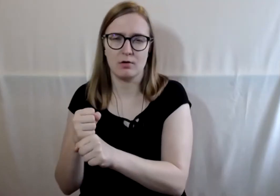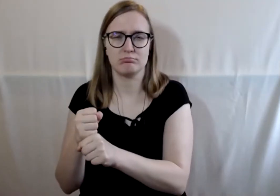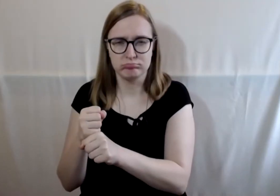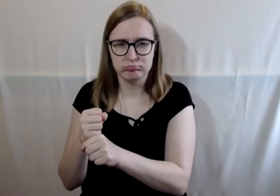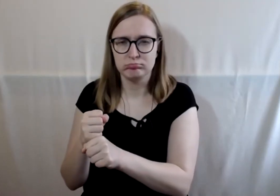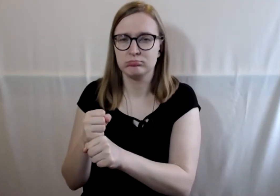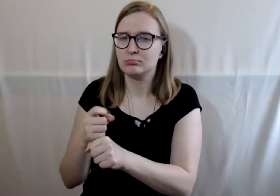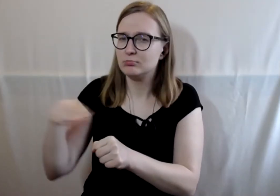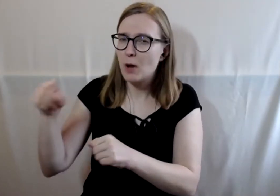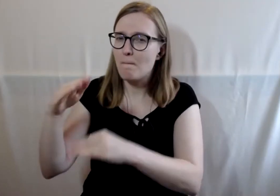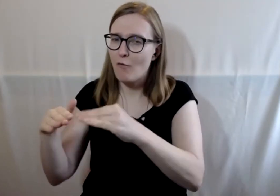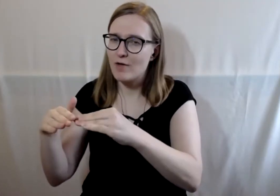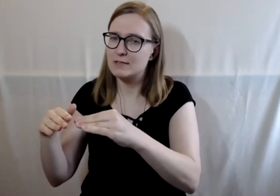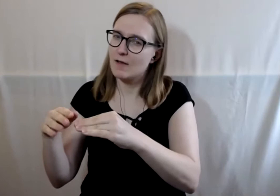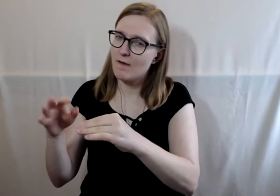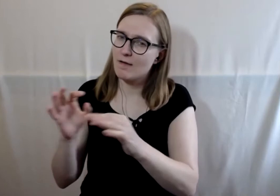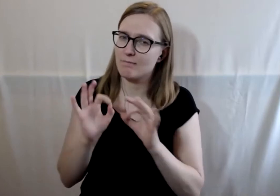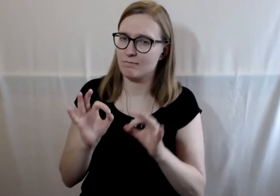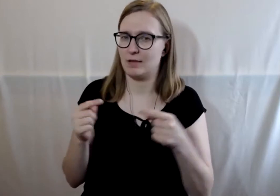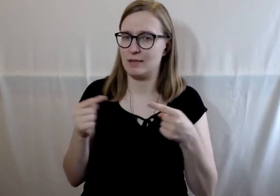who might we bring into teaching that